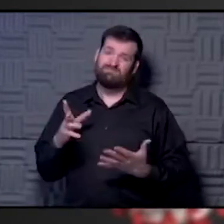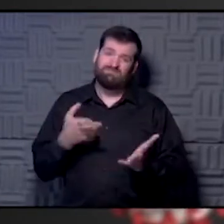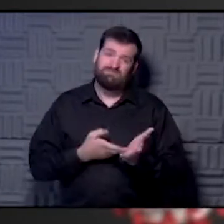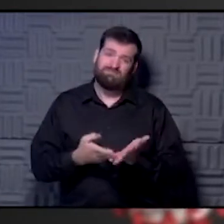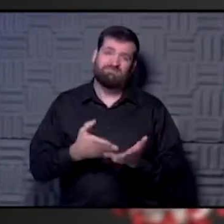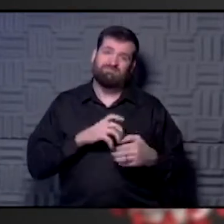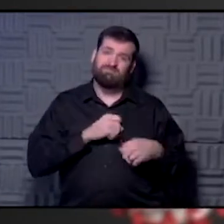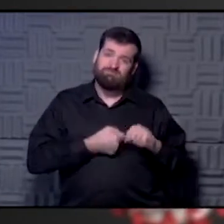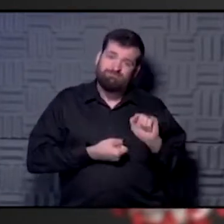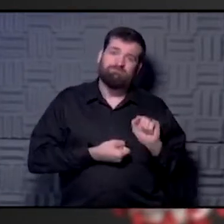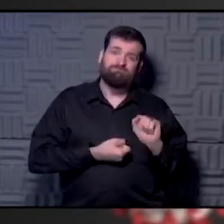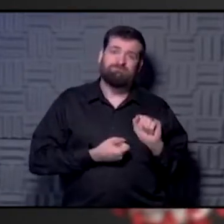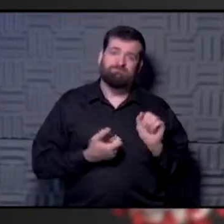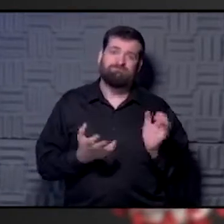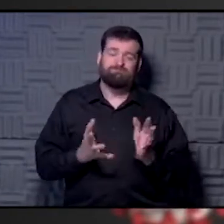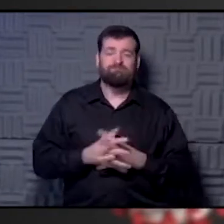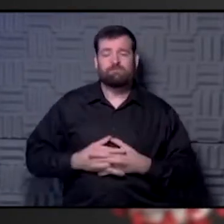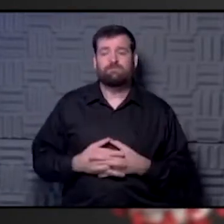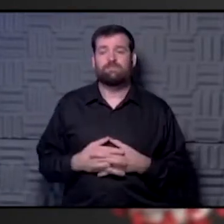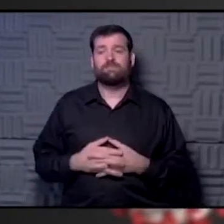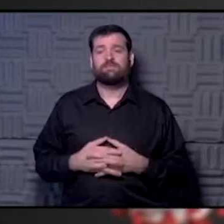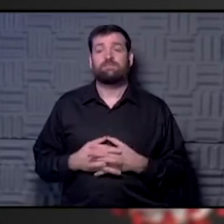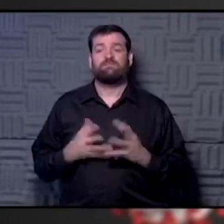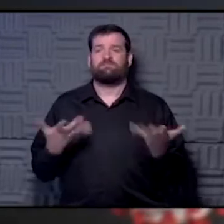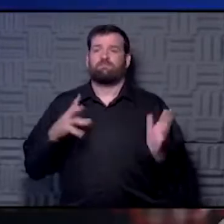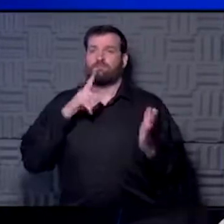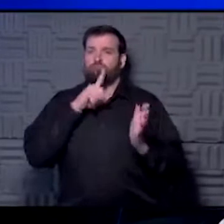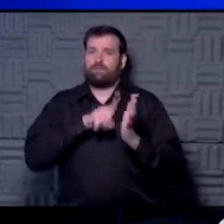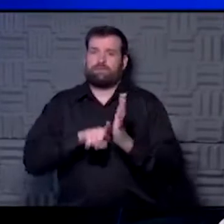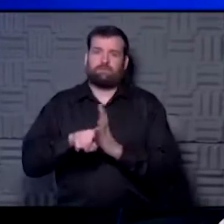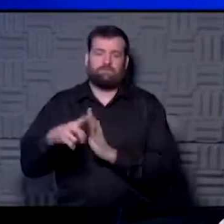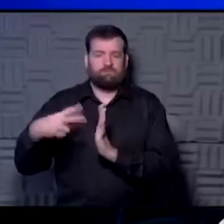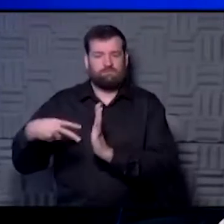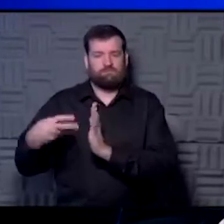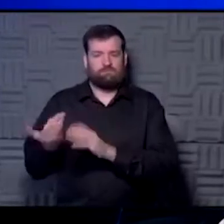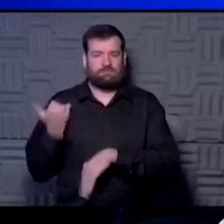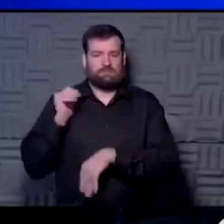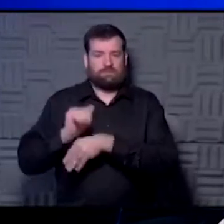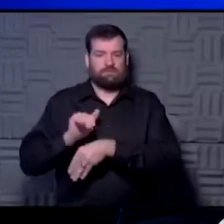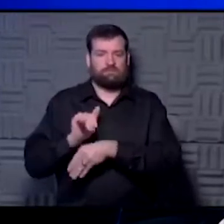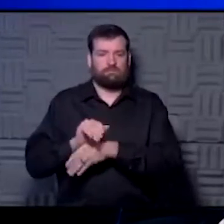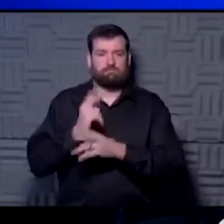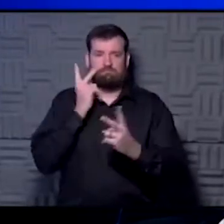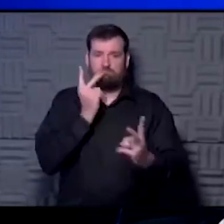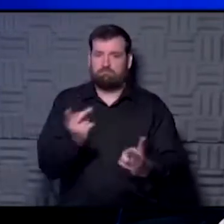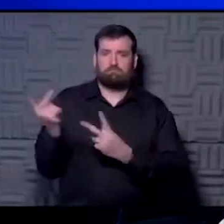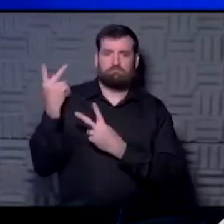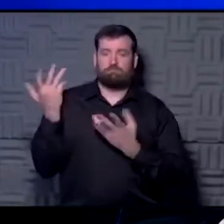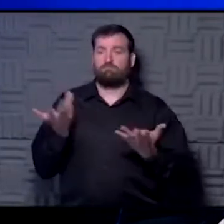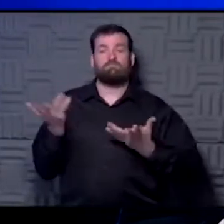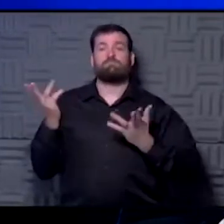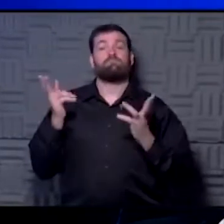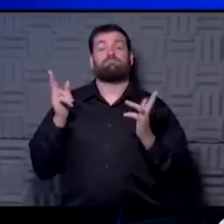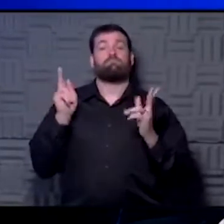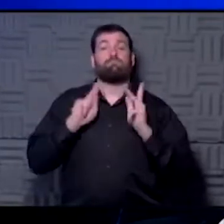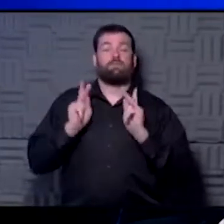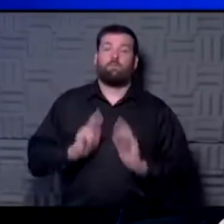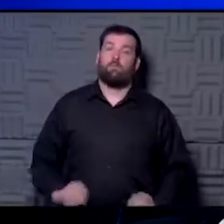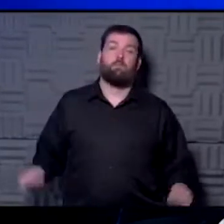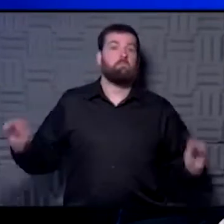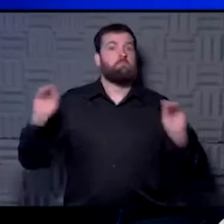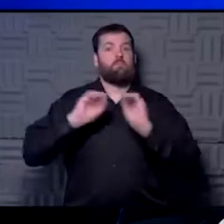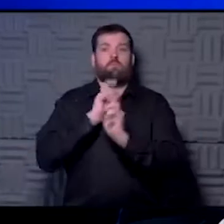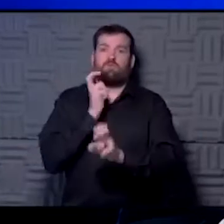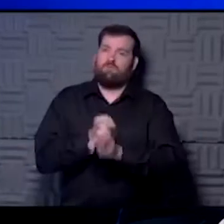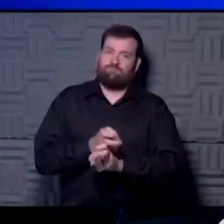question. Because I read this last night, that the reflection on this is that people are having a harder time getting in to